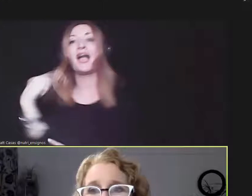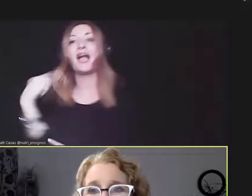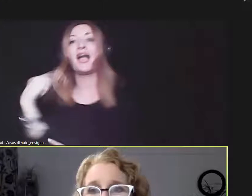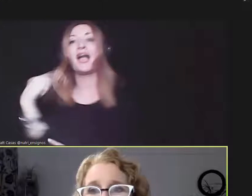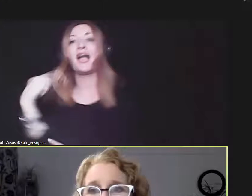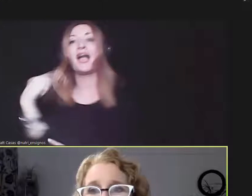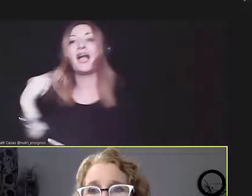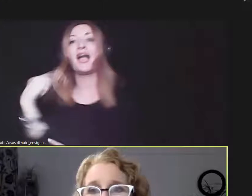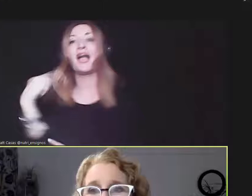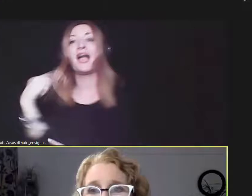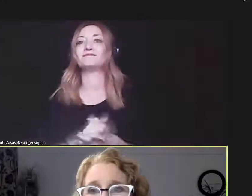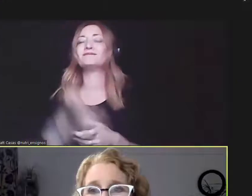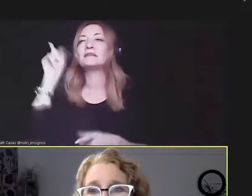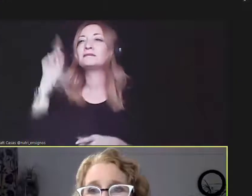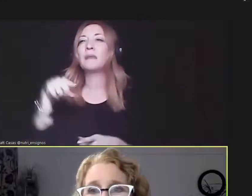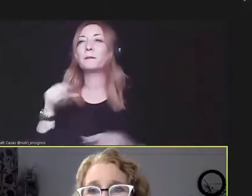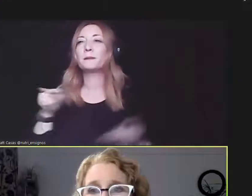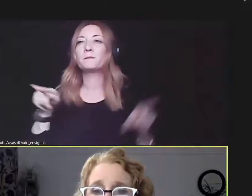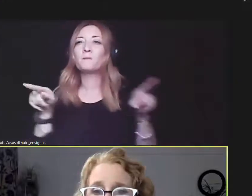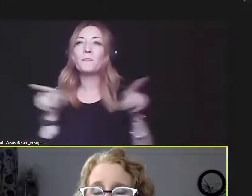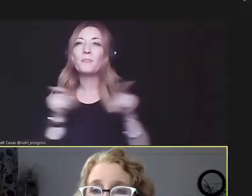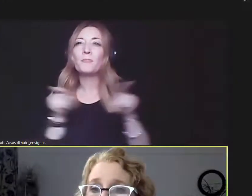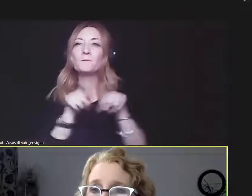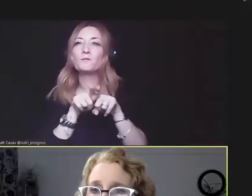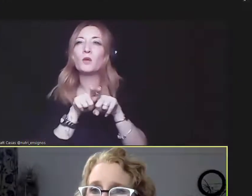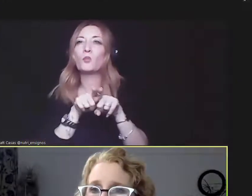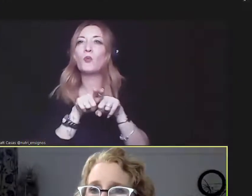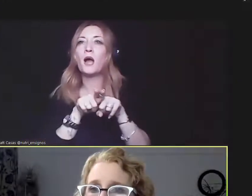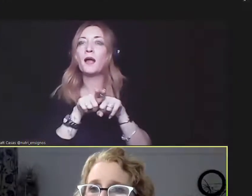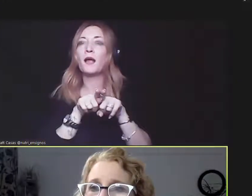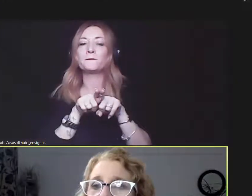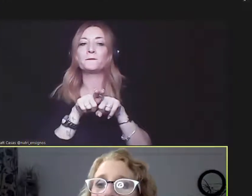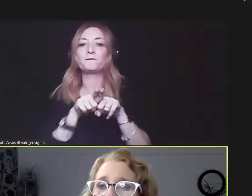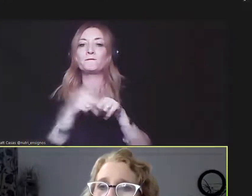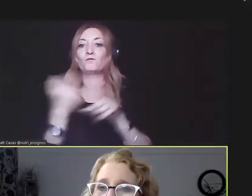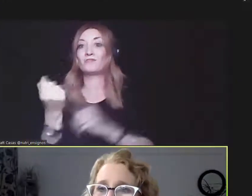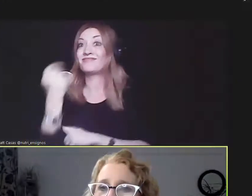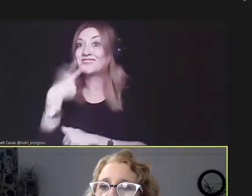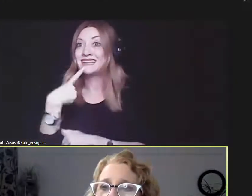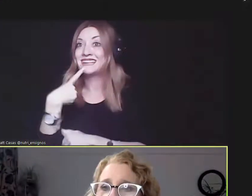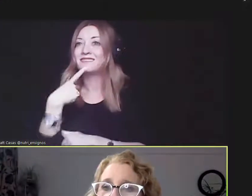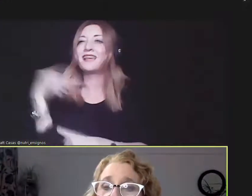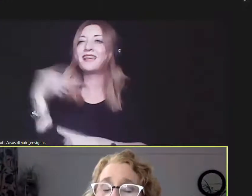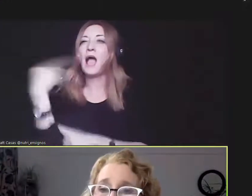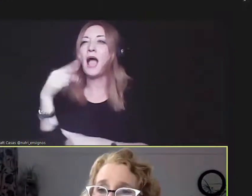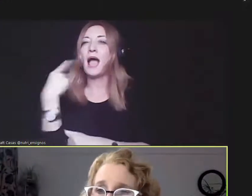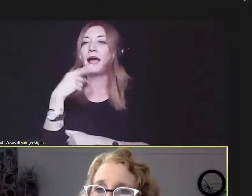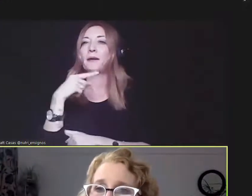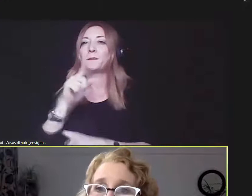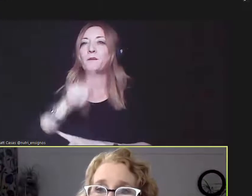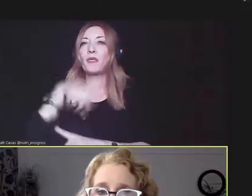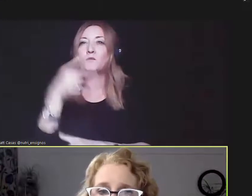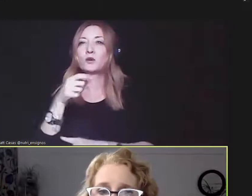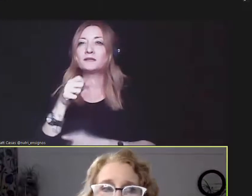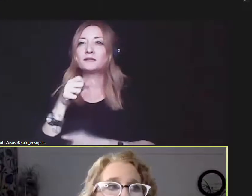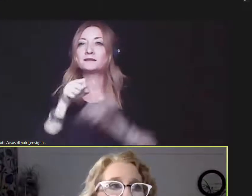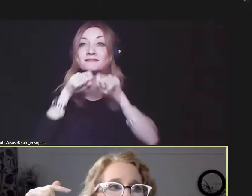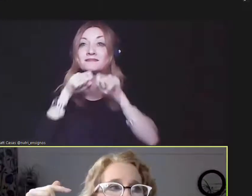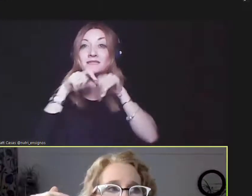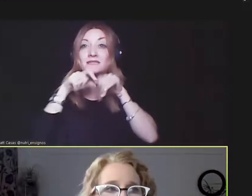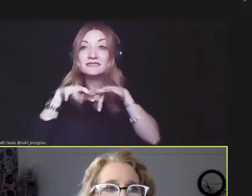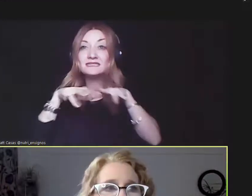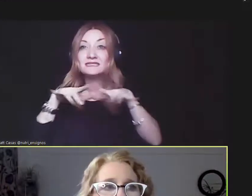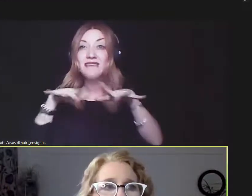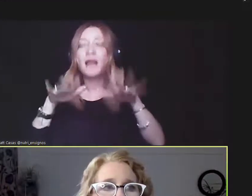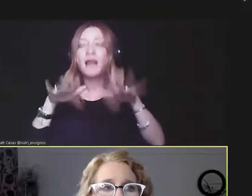makes sure that the live strains of cultures bypass the stomach acid